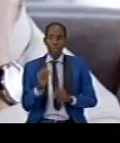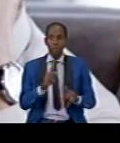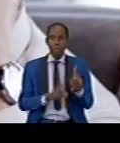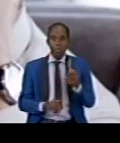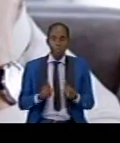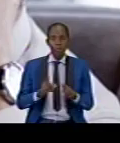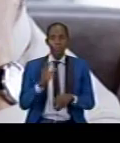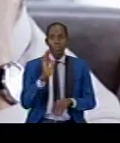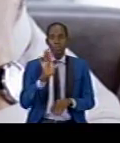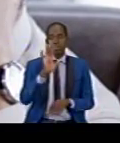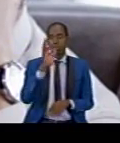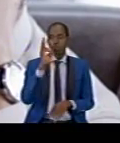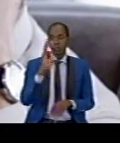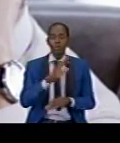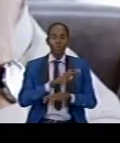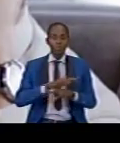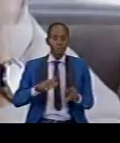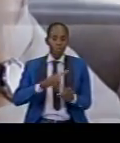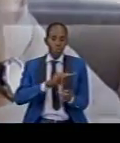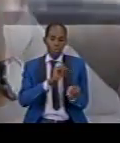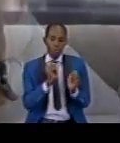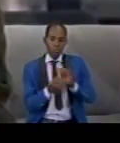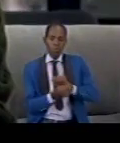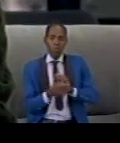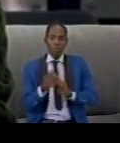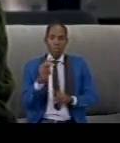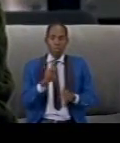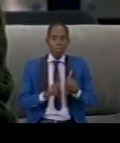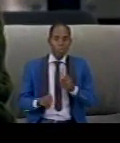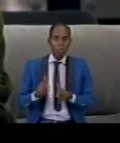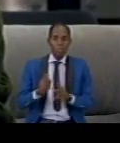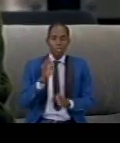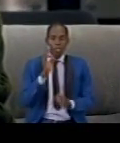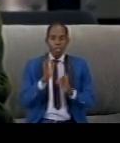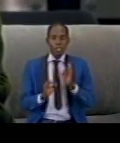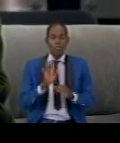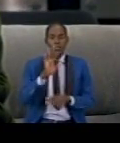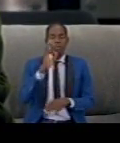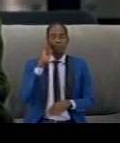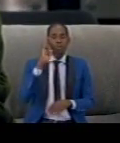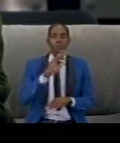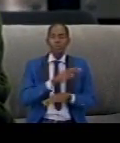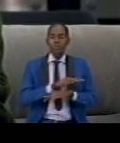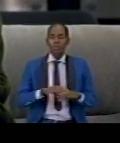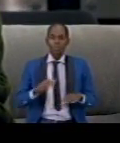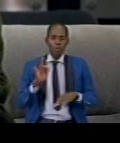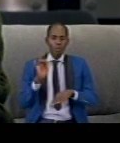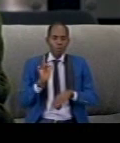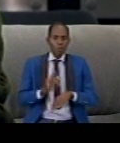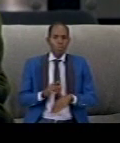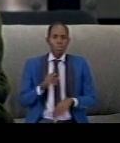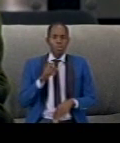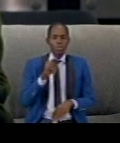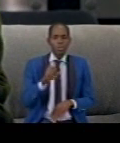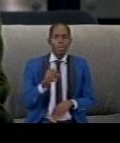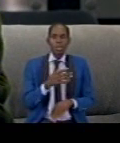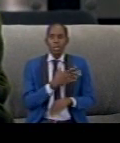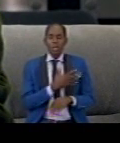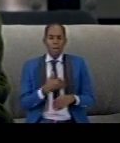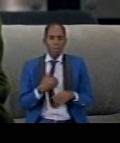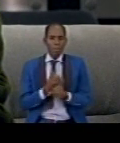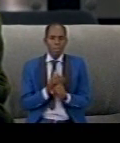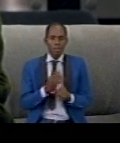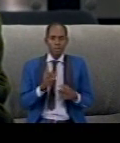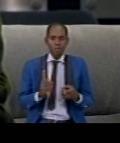transform people, if it doesn't move them and shake them and turn them from facing this